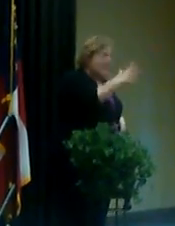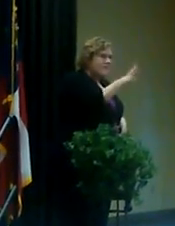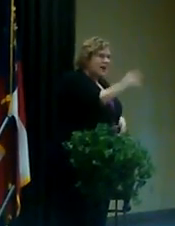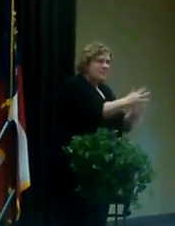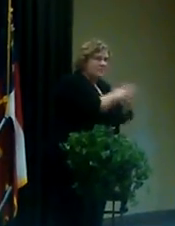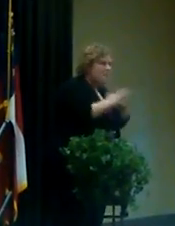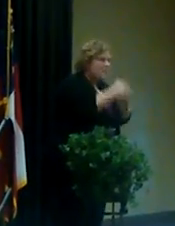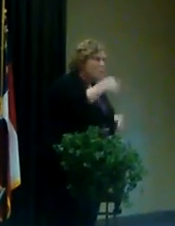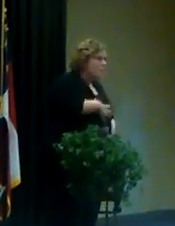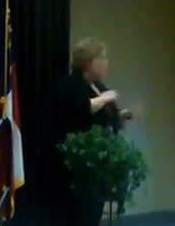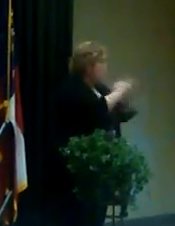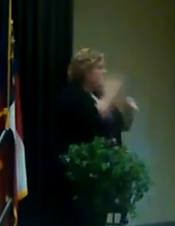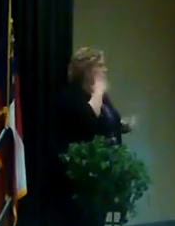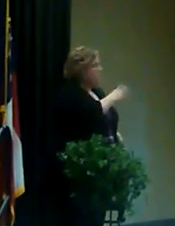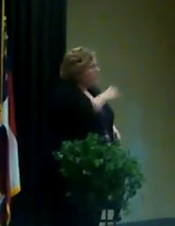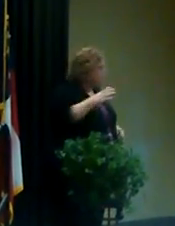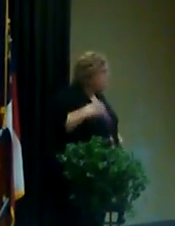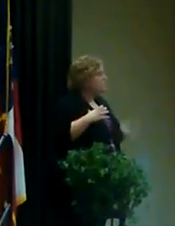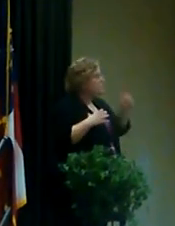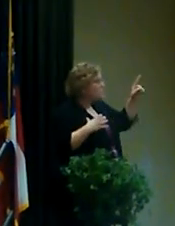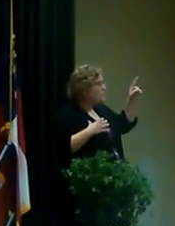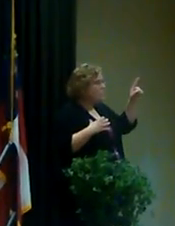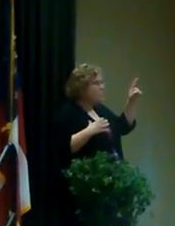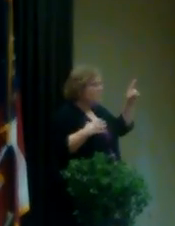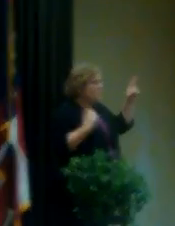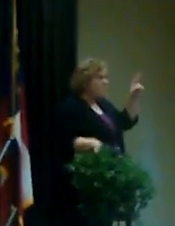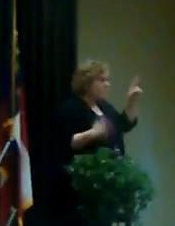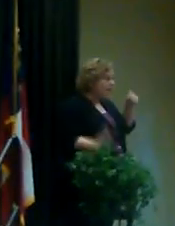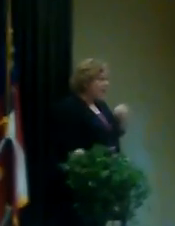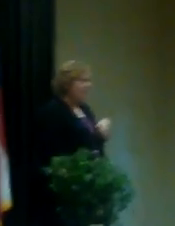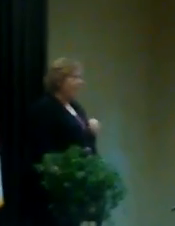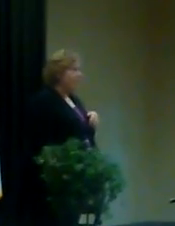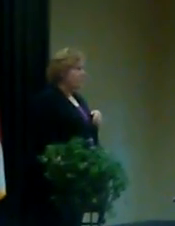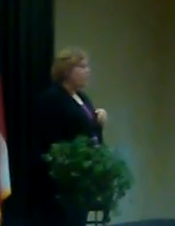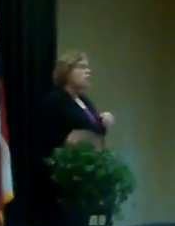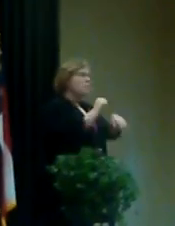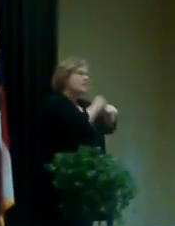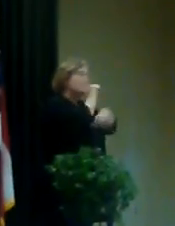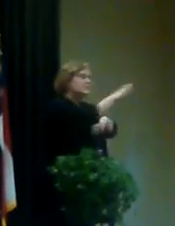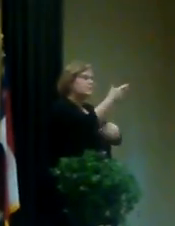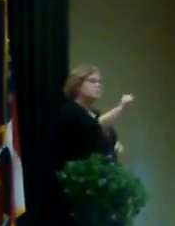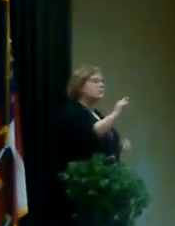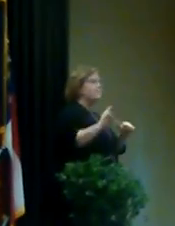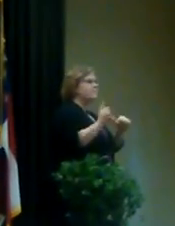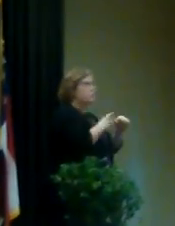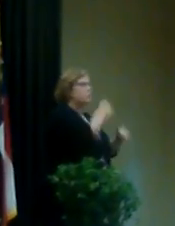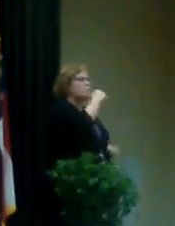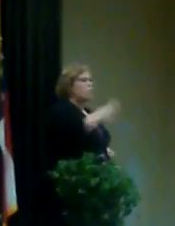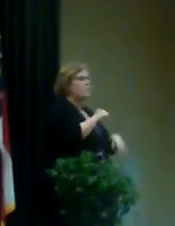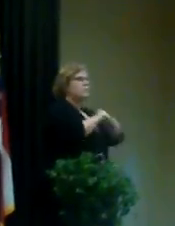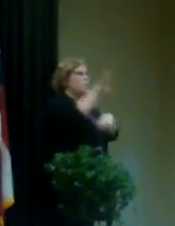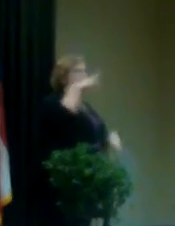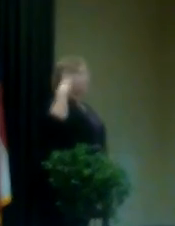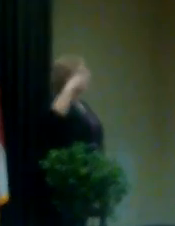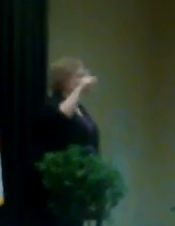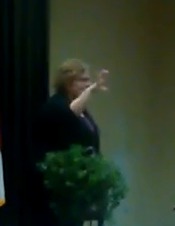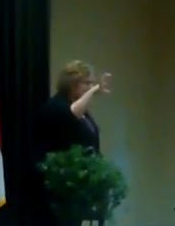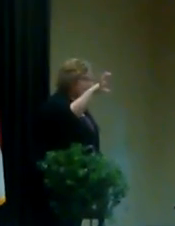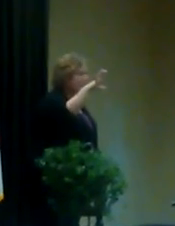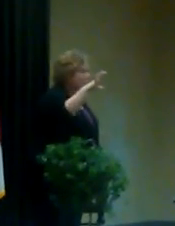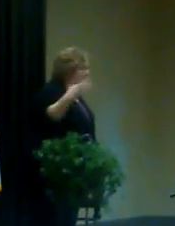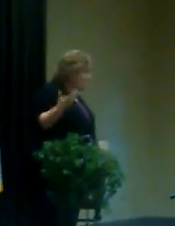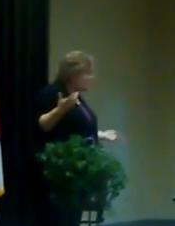that are running for constitutional office. We can send Georgia's first woman to Washington, D.C.